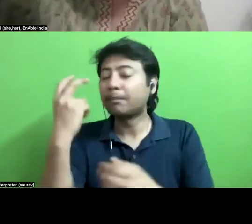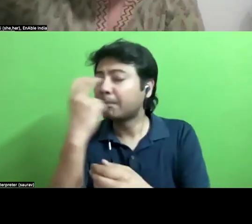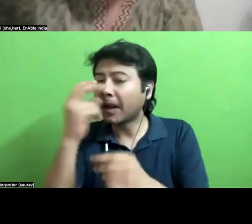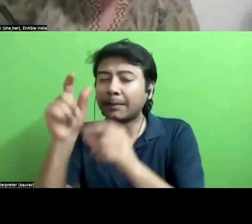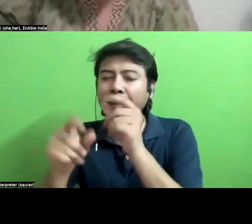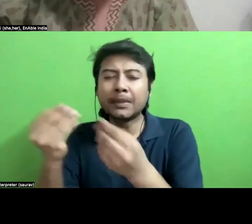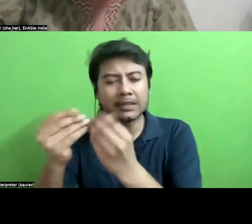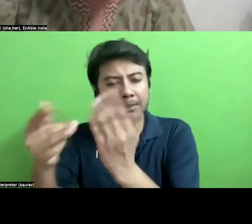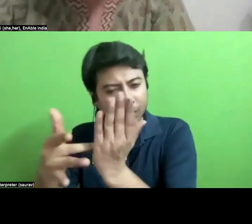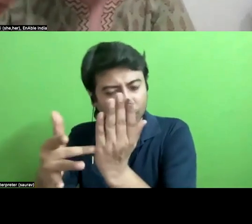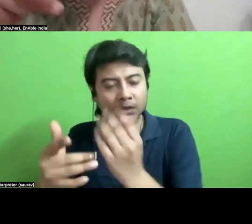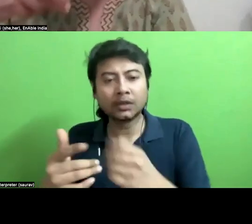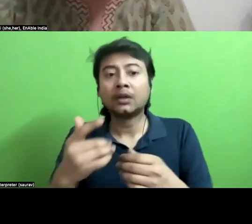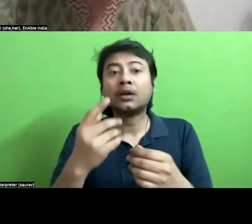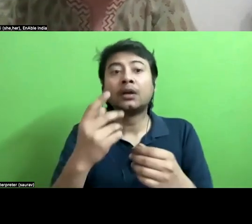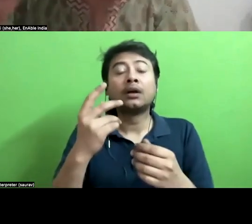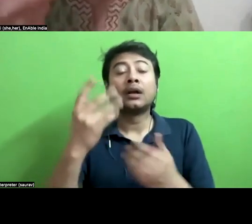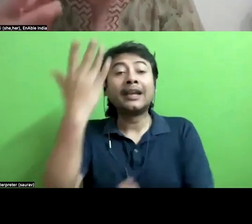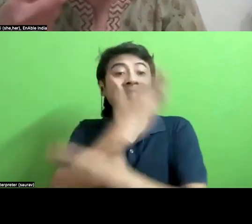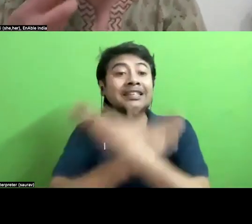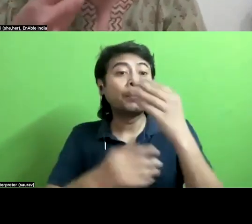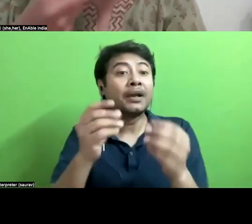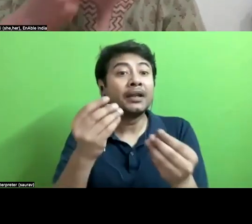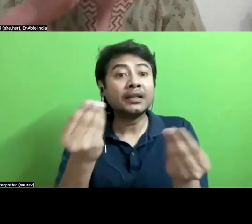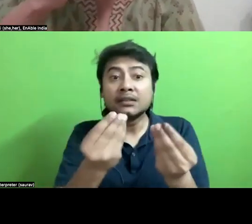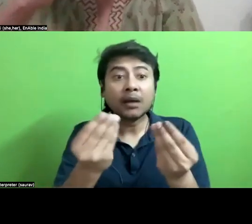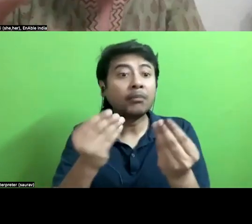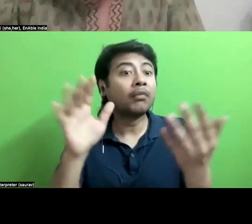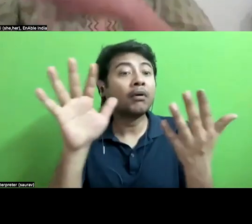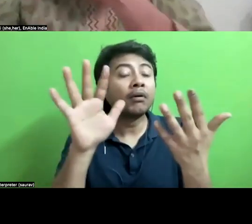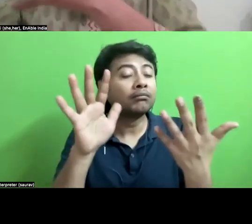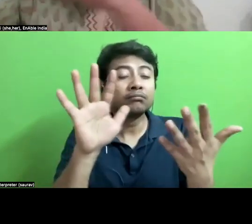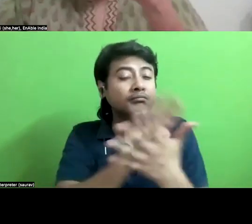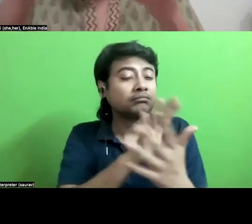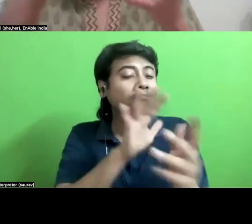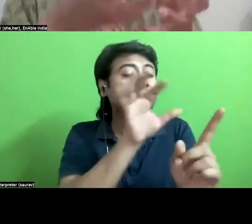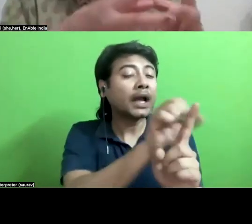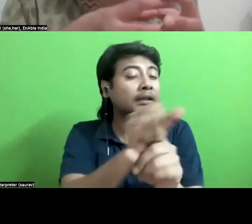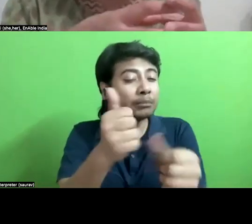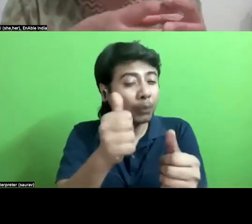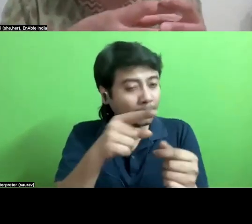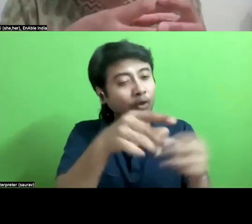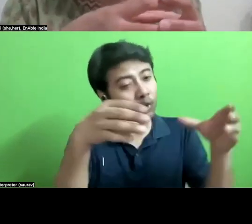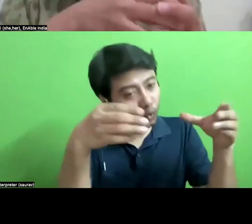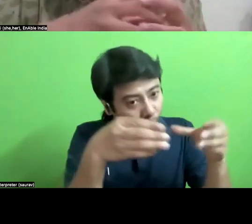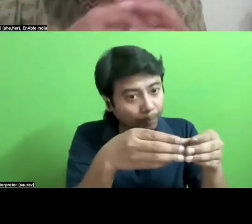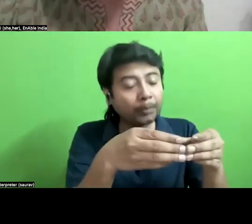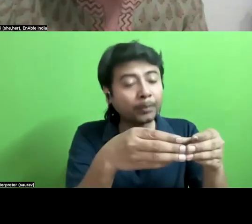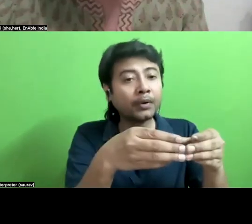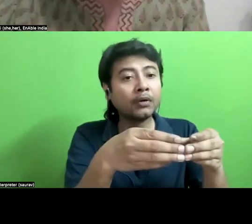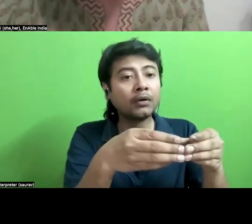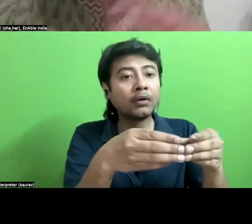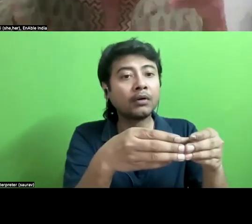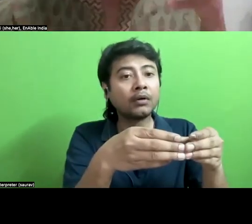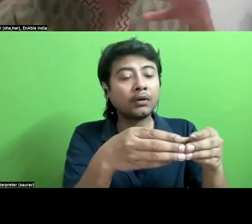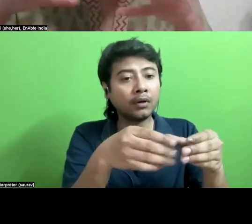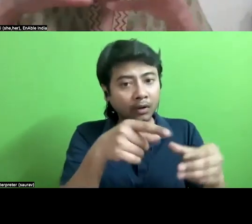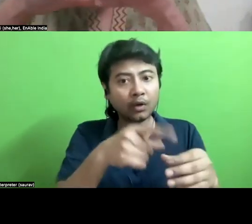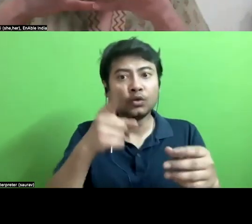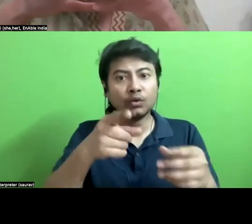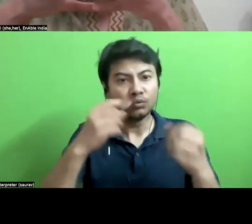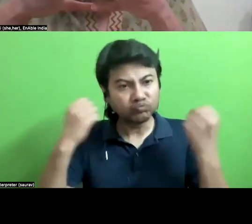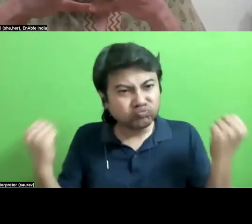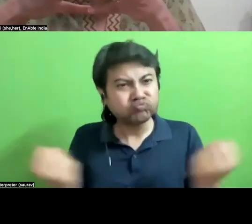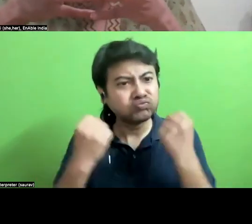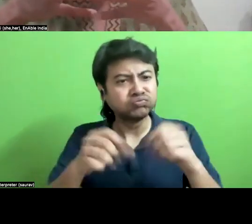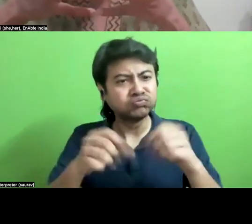on theater of the oppressed. You're working on mental models. So such people should get funded, right? And if you're